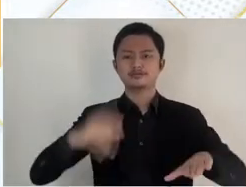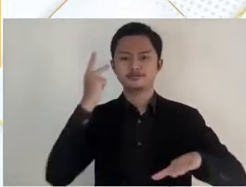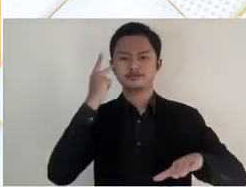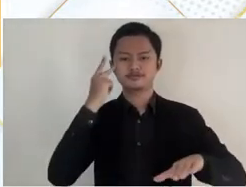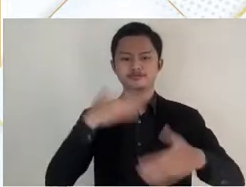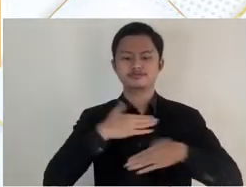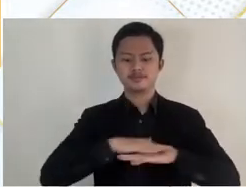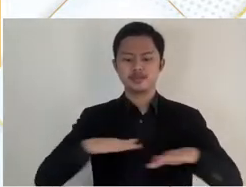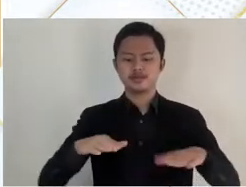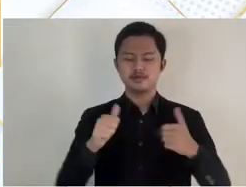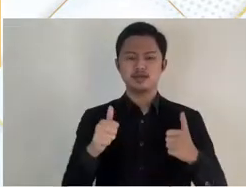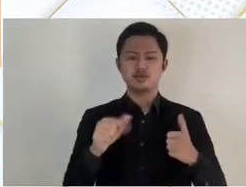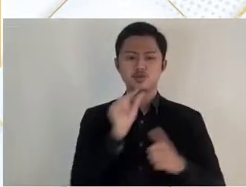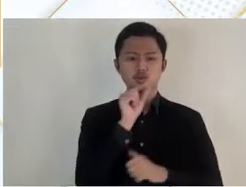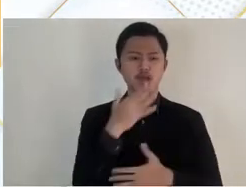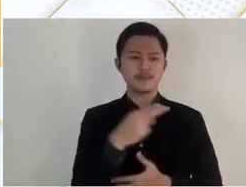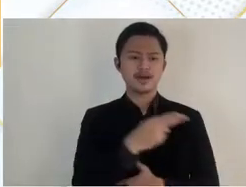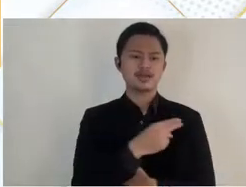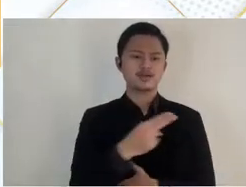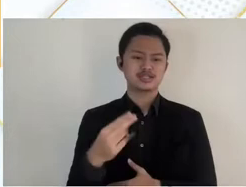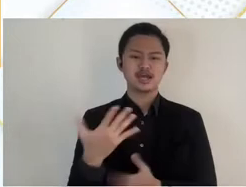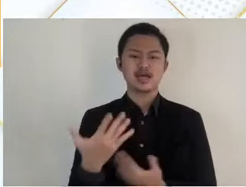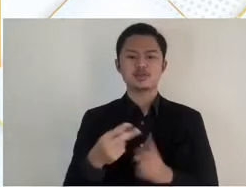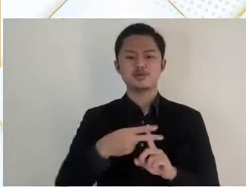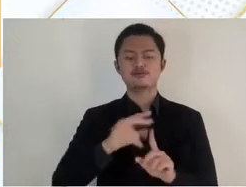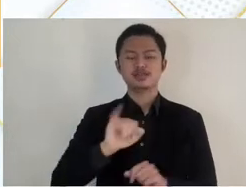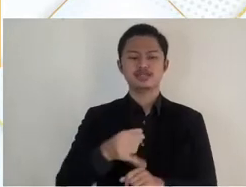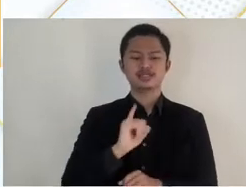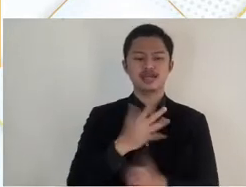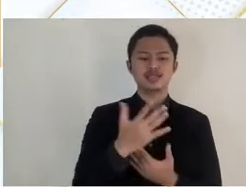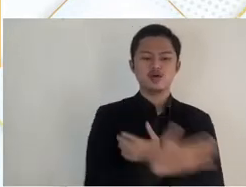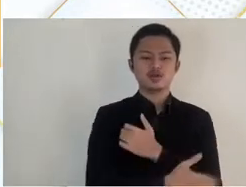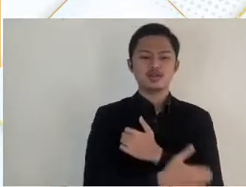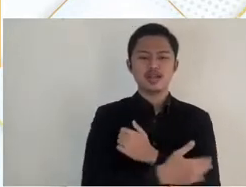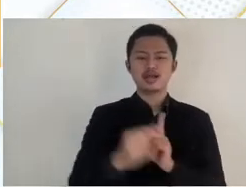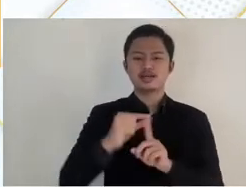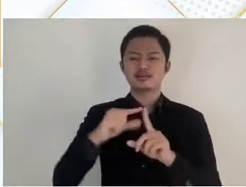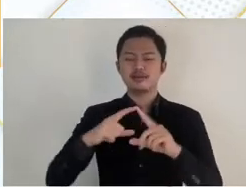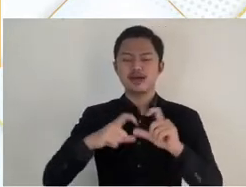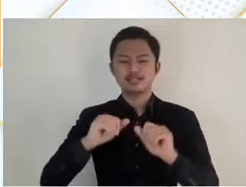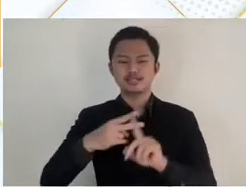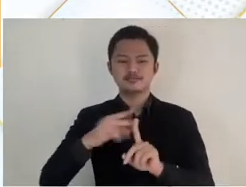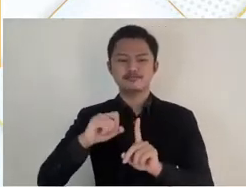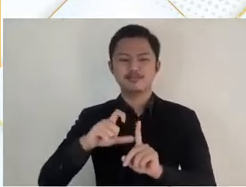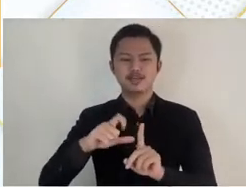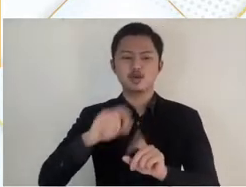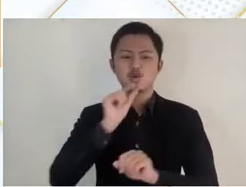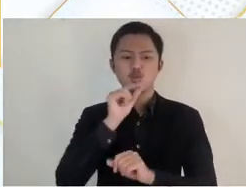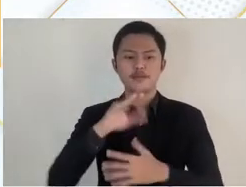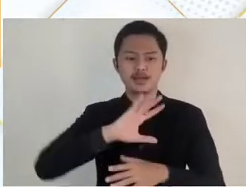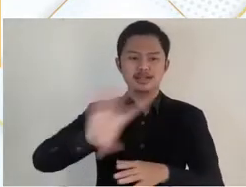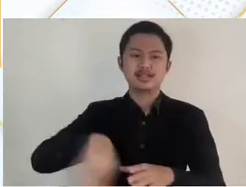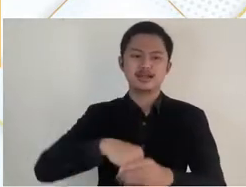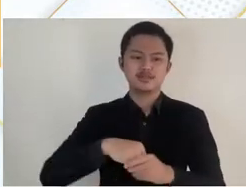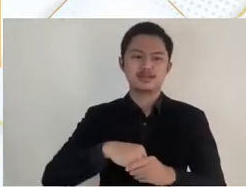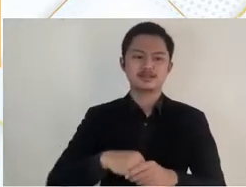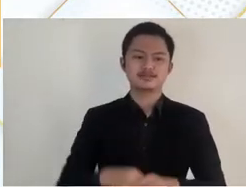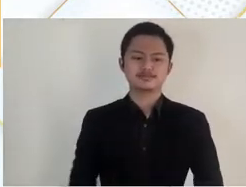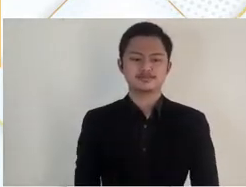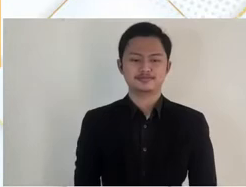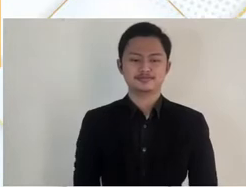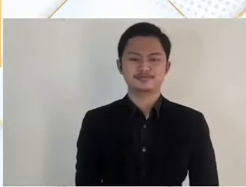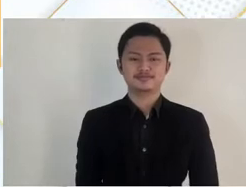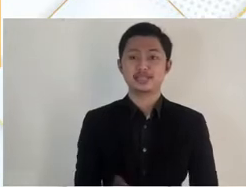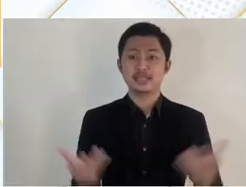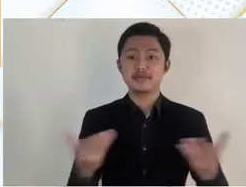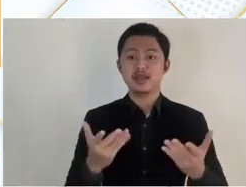those ways, Indonesia and Fiji and other Pacific countries can maximize their kind of contributions in the pursuit of global security.